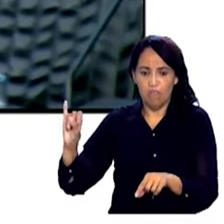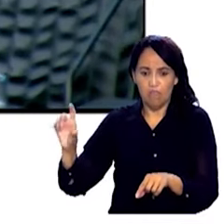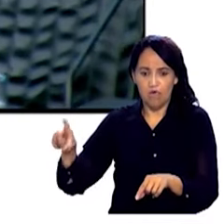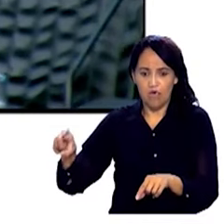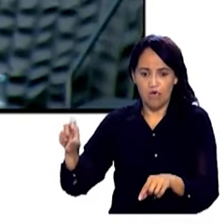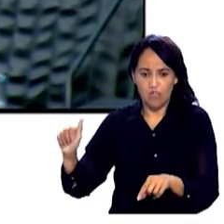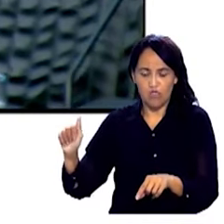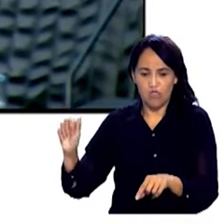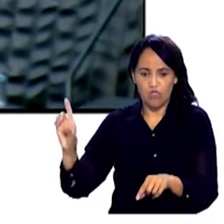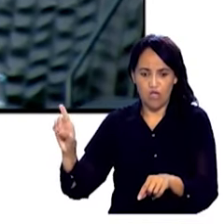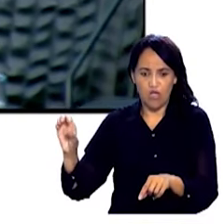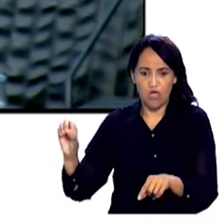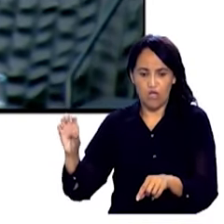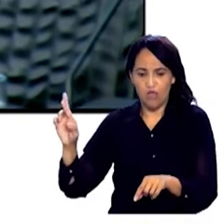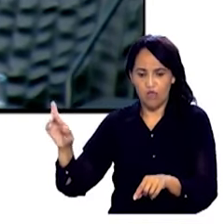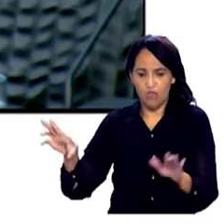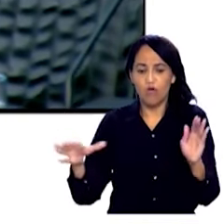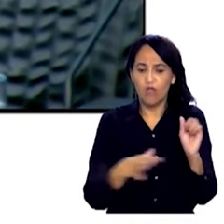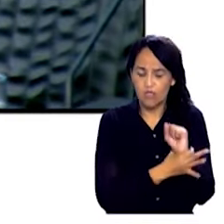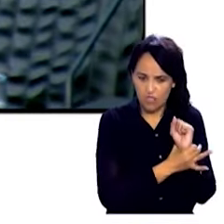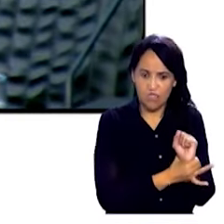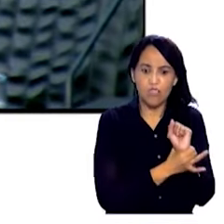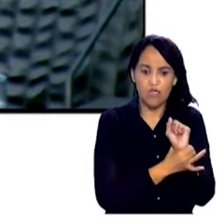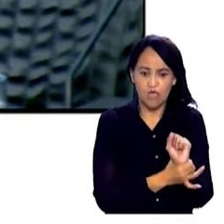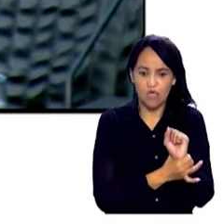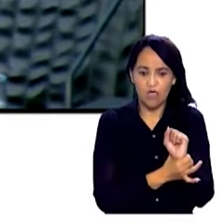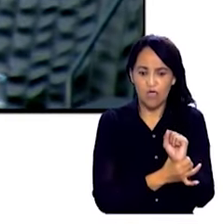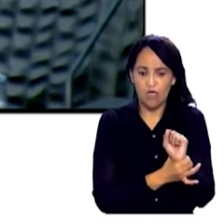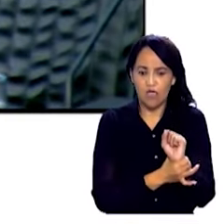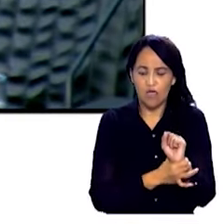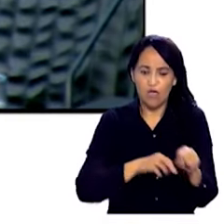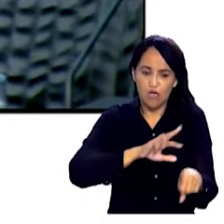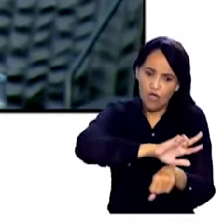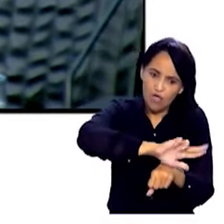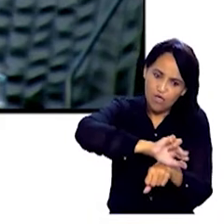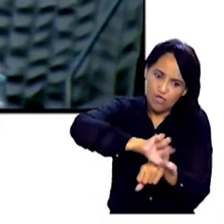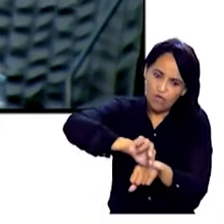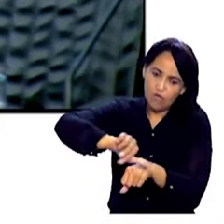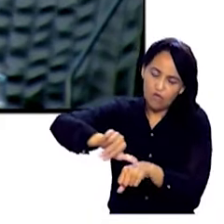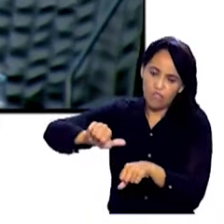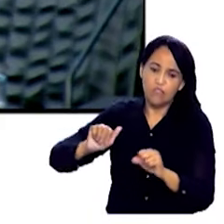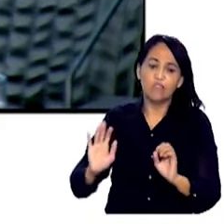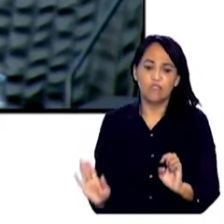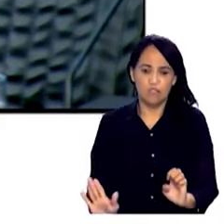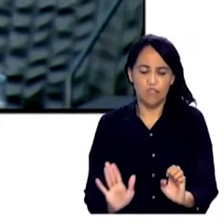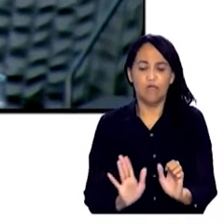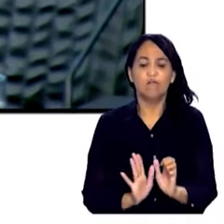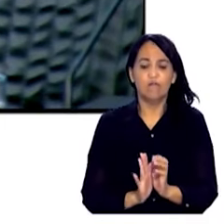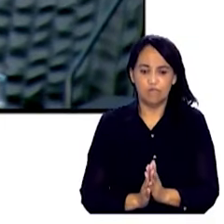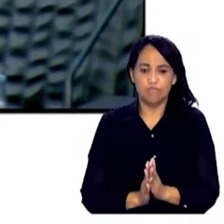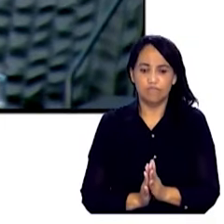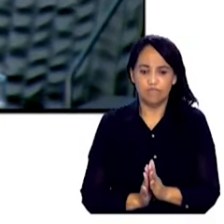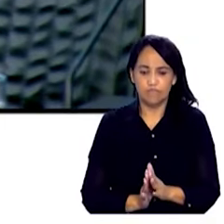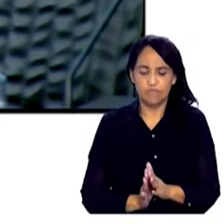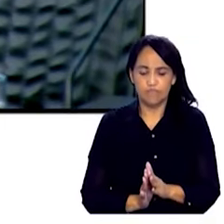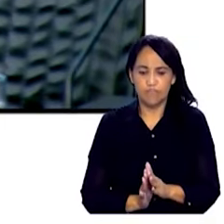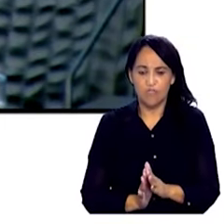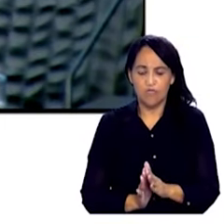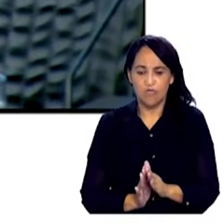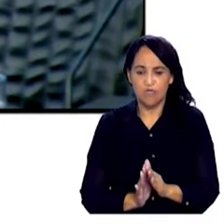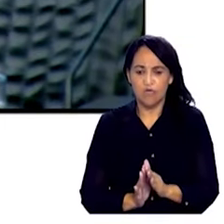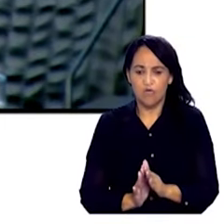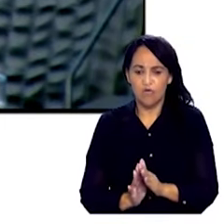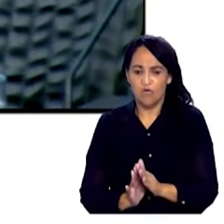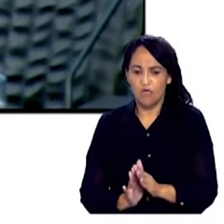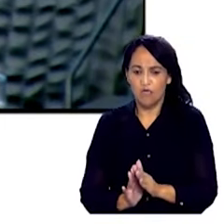finity jisan jurisdiction over state Law cases that involve parties different state or